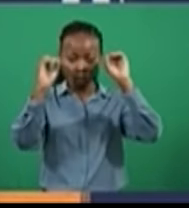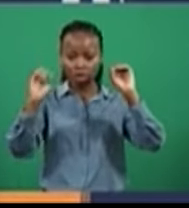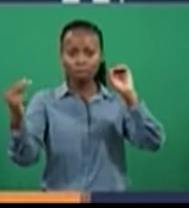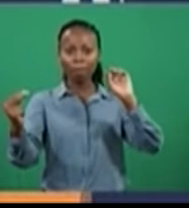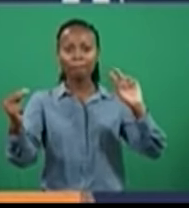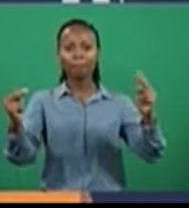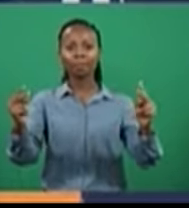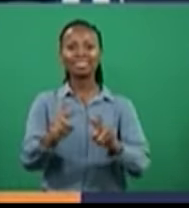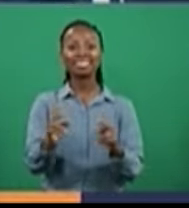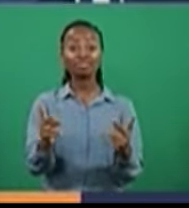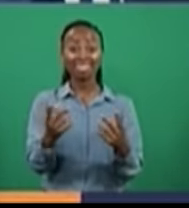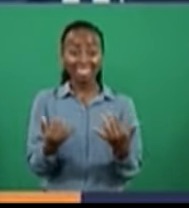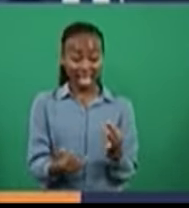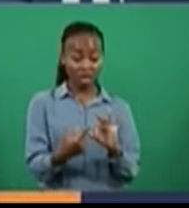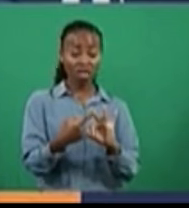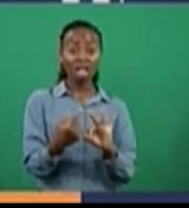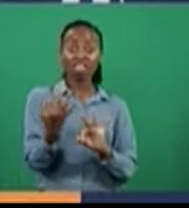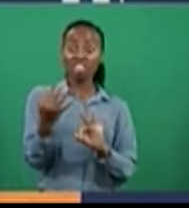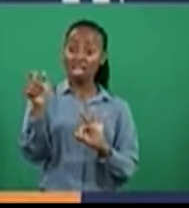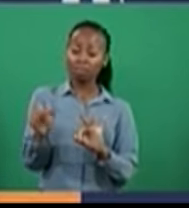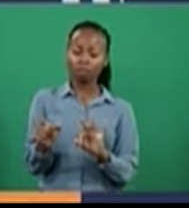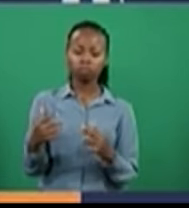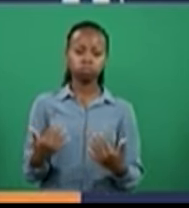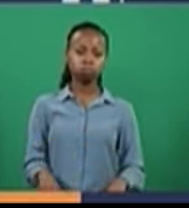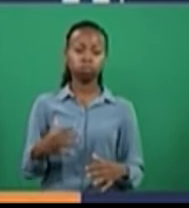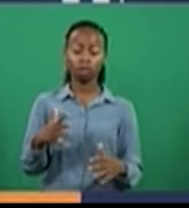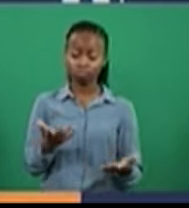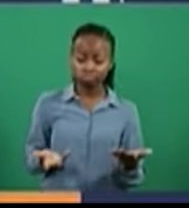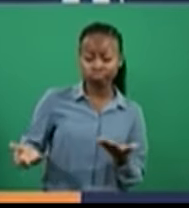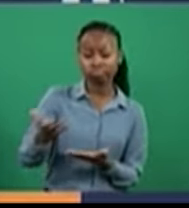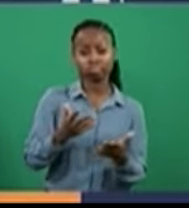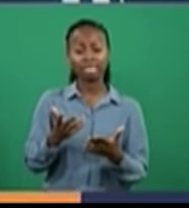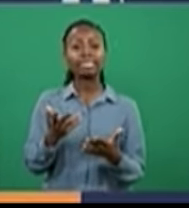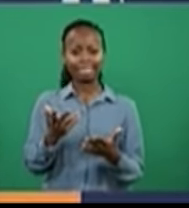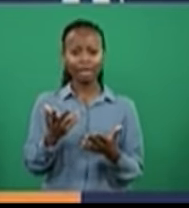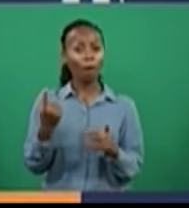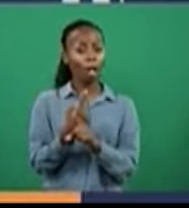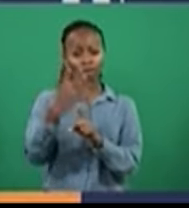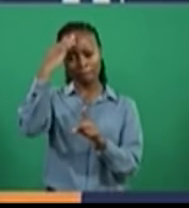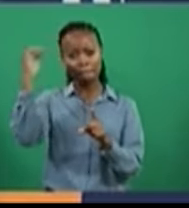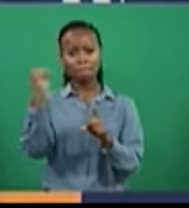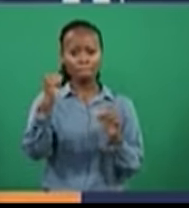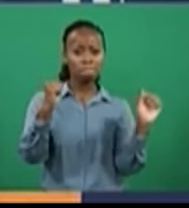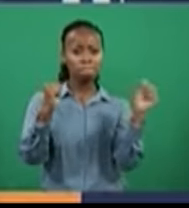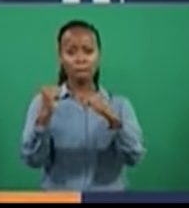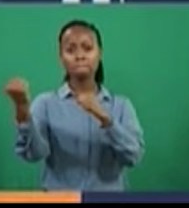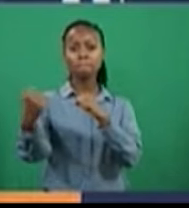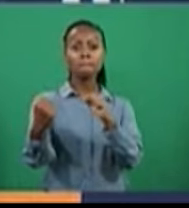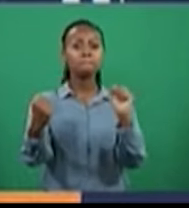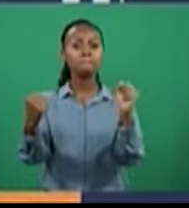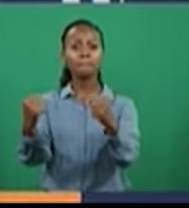imagine with three. And so the deliberations are always rigorous.